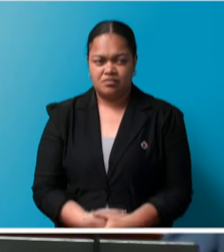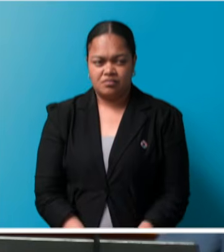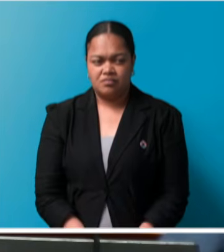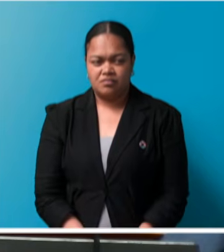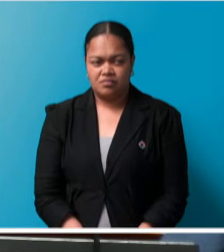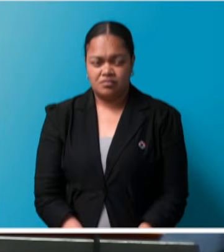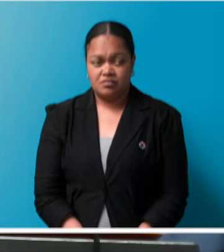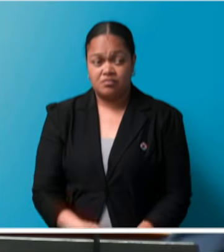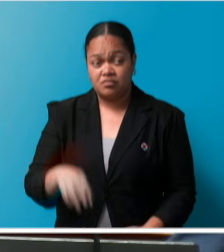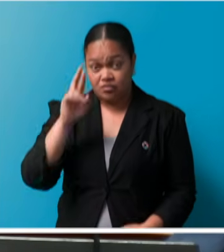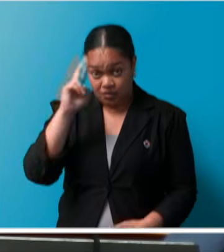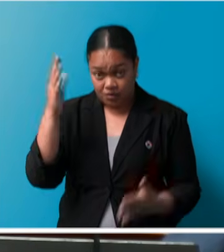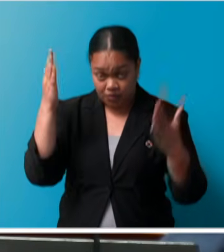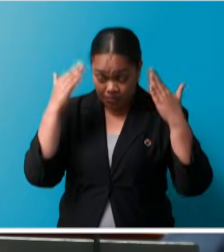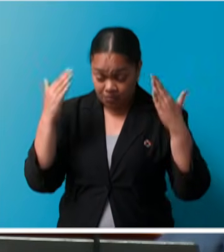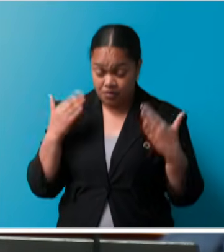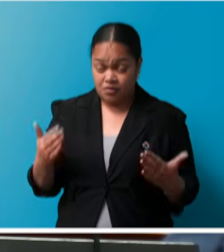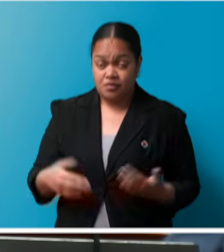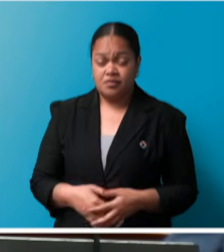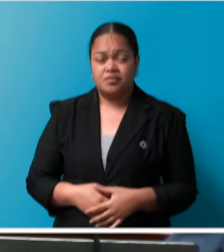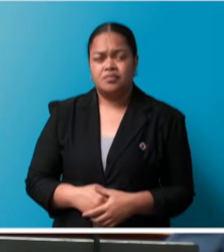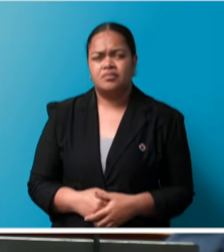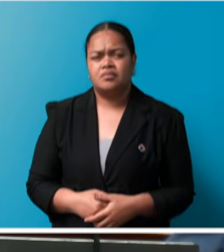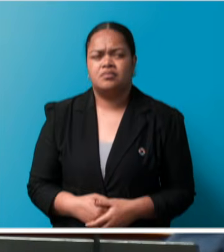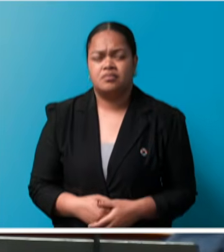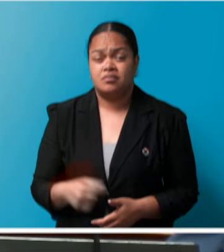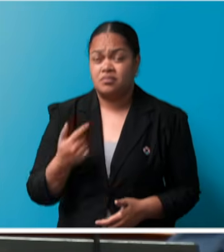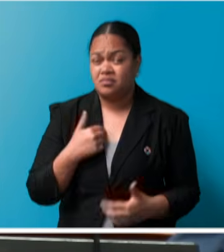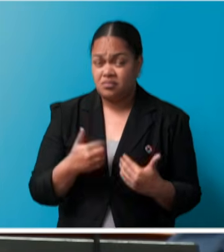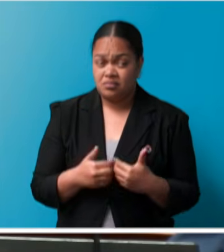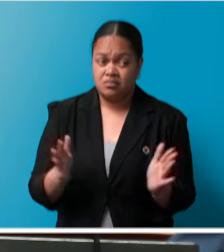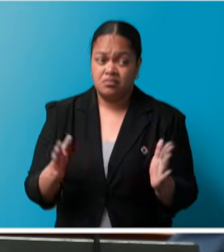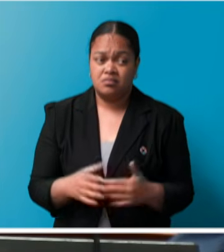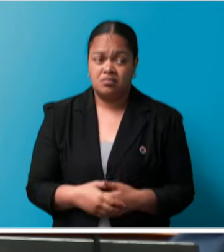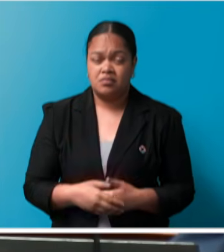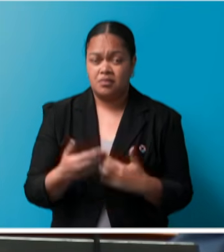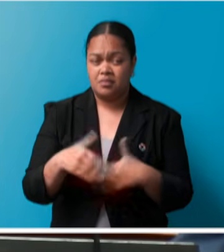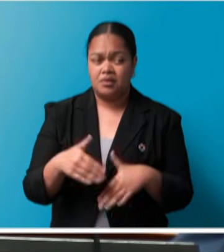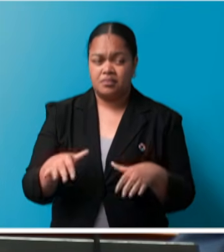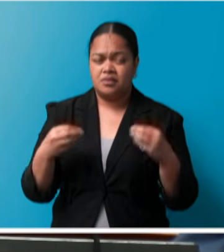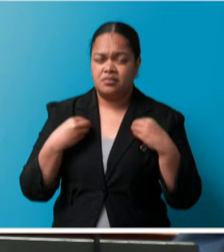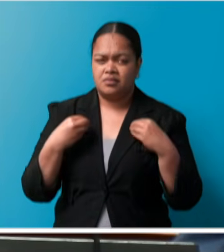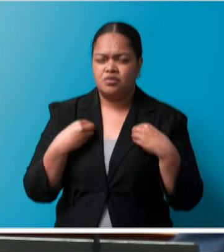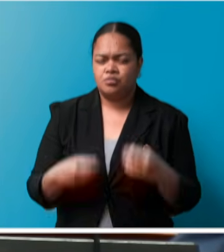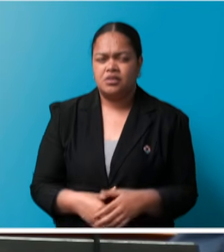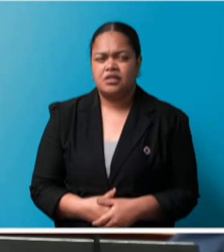Mr. Speaker said, let me start with public enterprise.